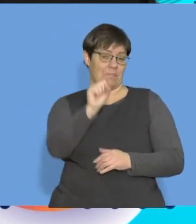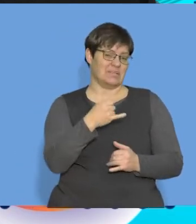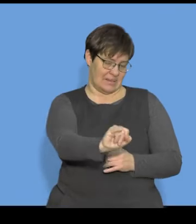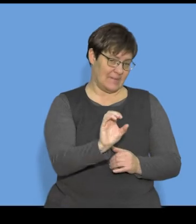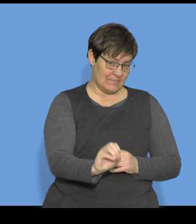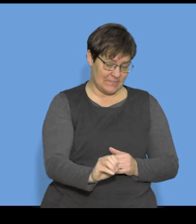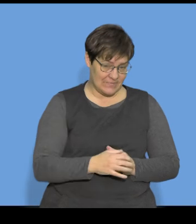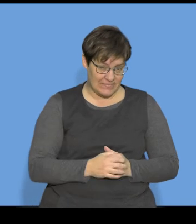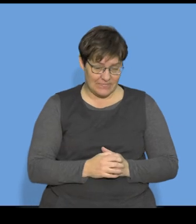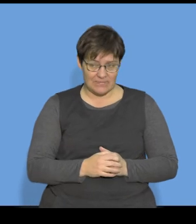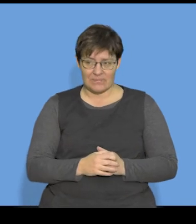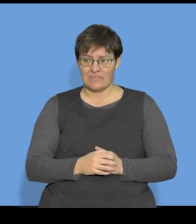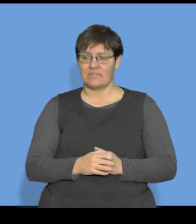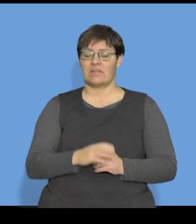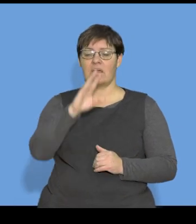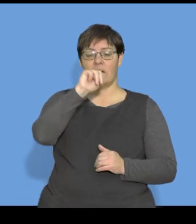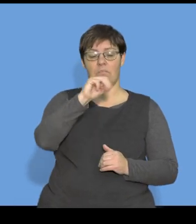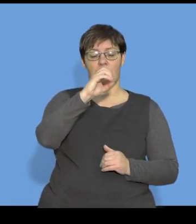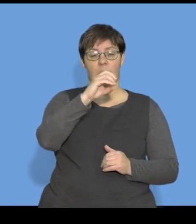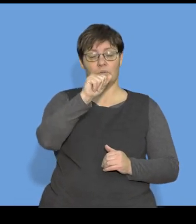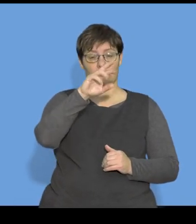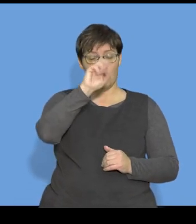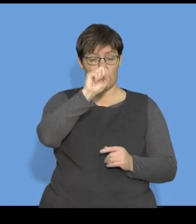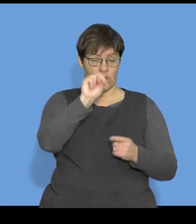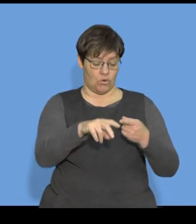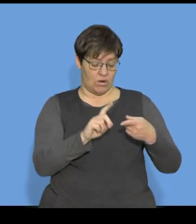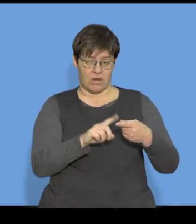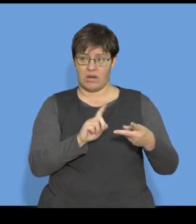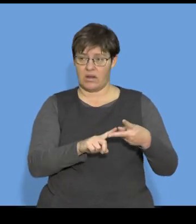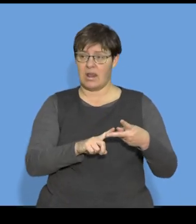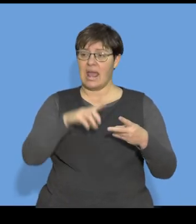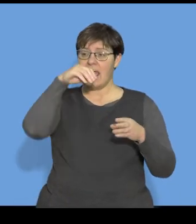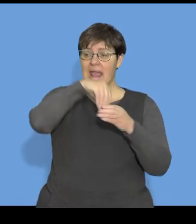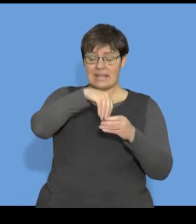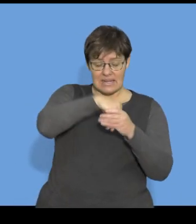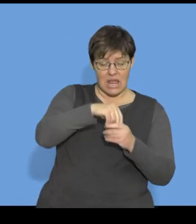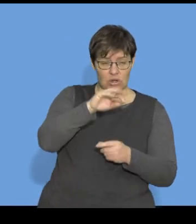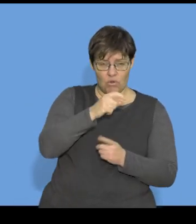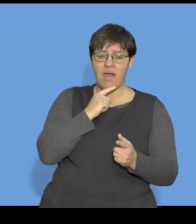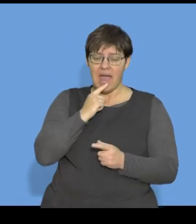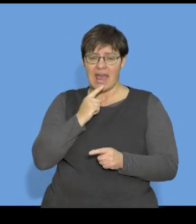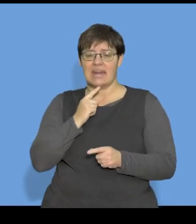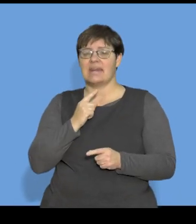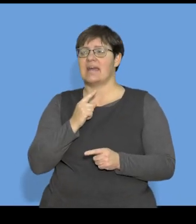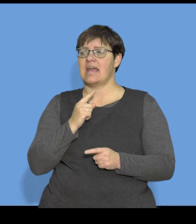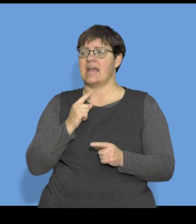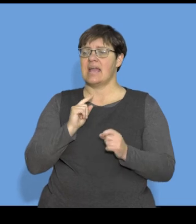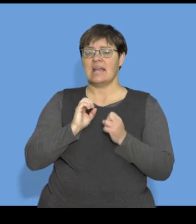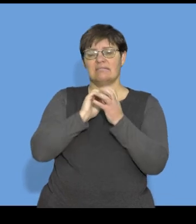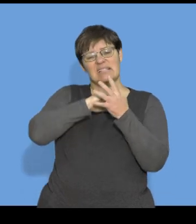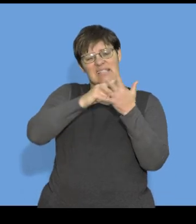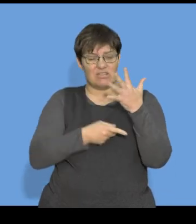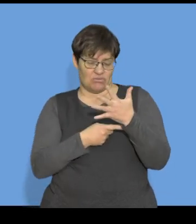remember. We've got the motor neuron, the interneuron, and the sensory neuron. If you look at